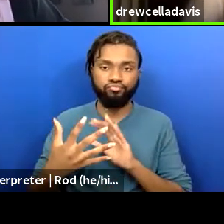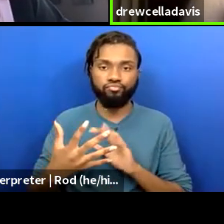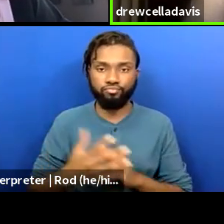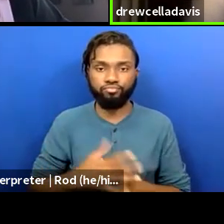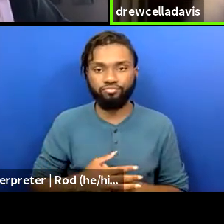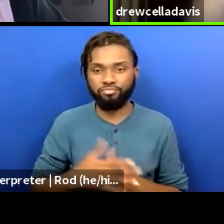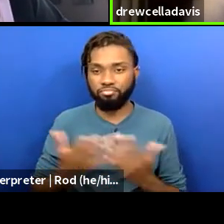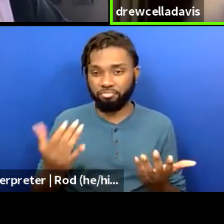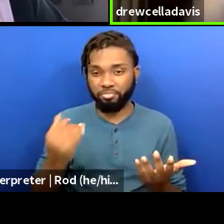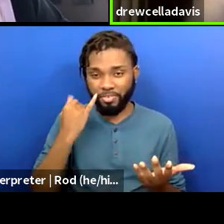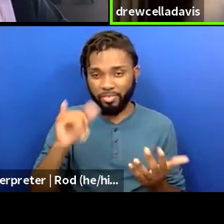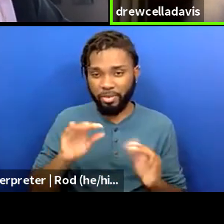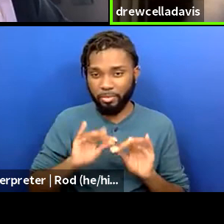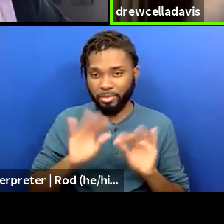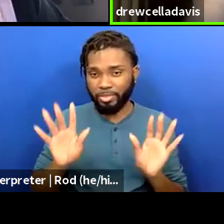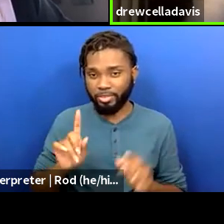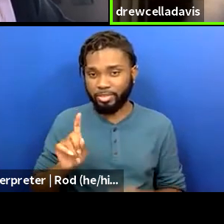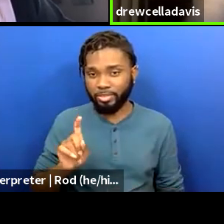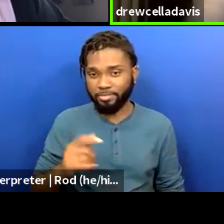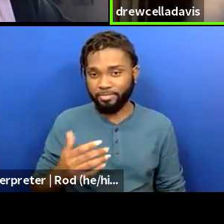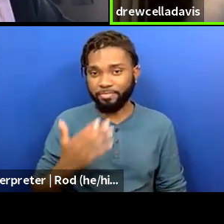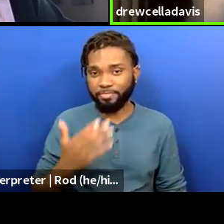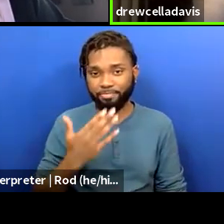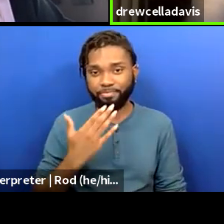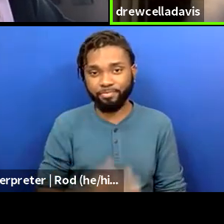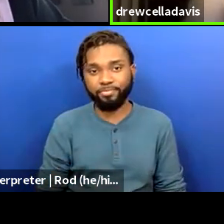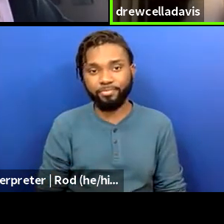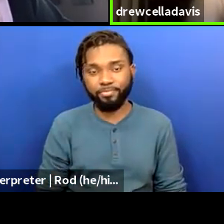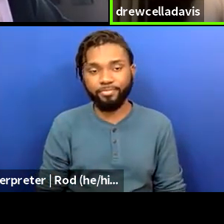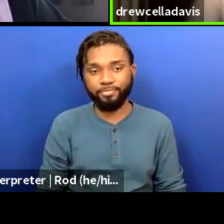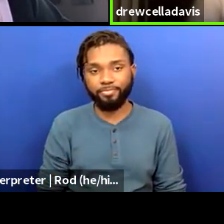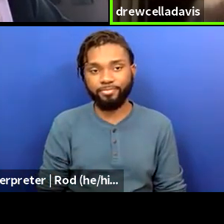That makes any sense. Thank you.